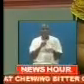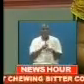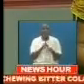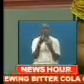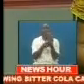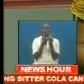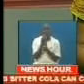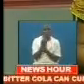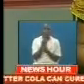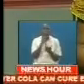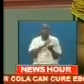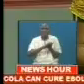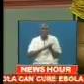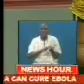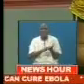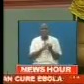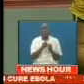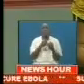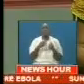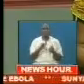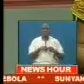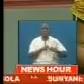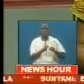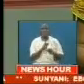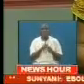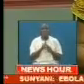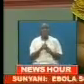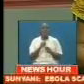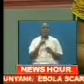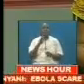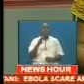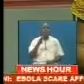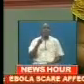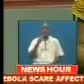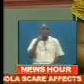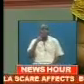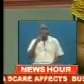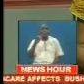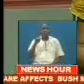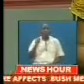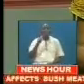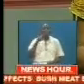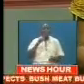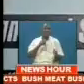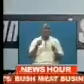antiseptic. This warning stems from the falsehood circulating that bitter cola can cure Ebola.